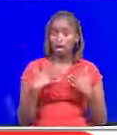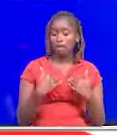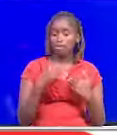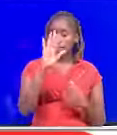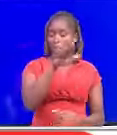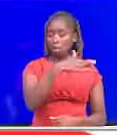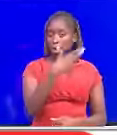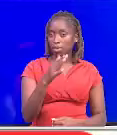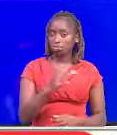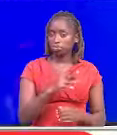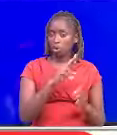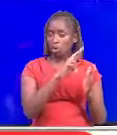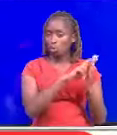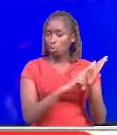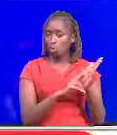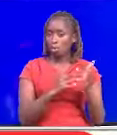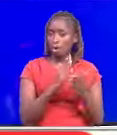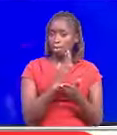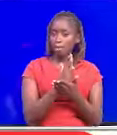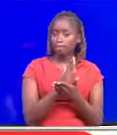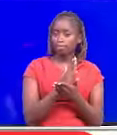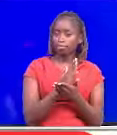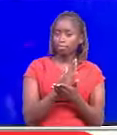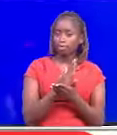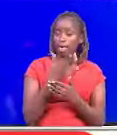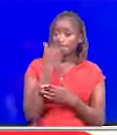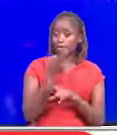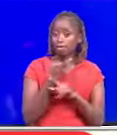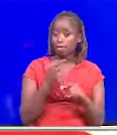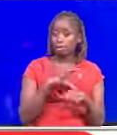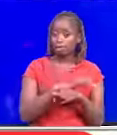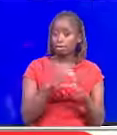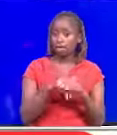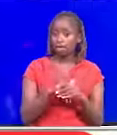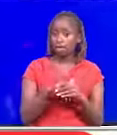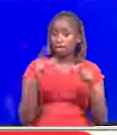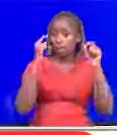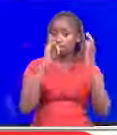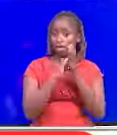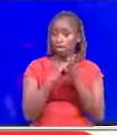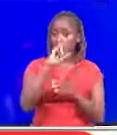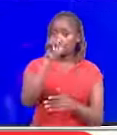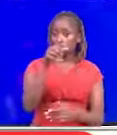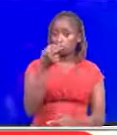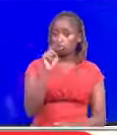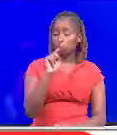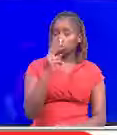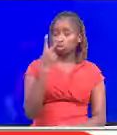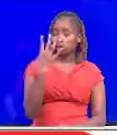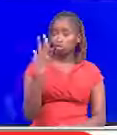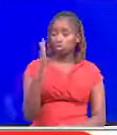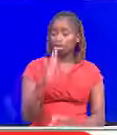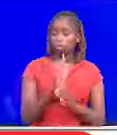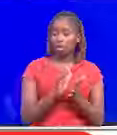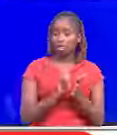media professionals from covering events in Parliament in the wake of the June 25th invasion of the August House by